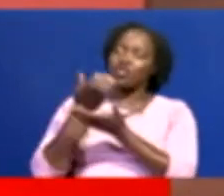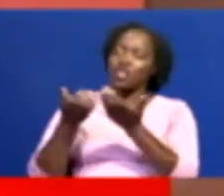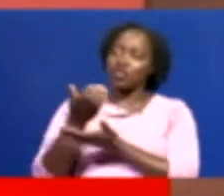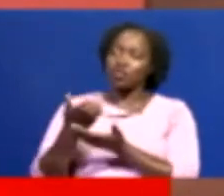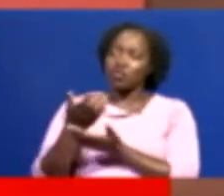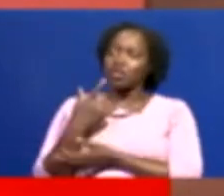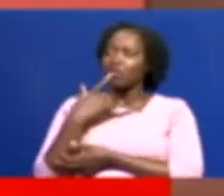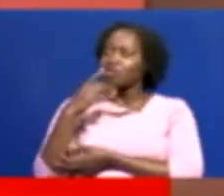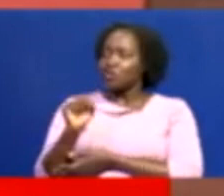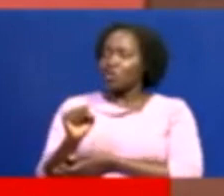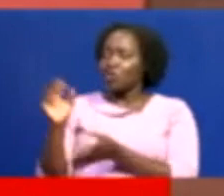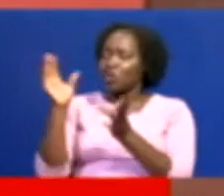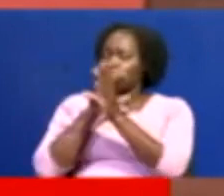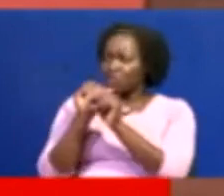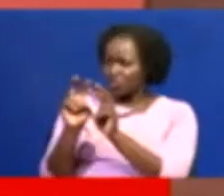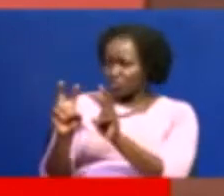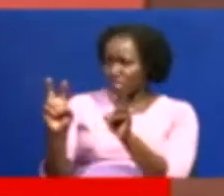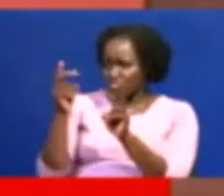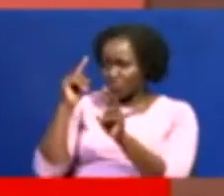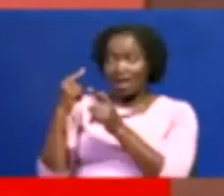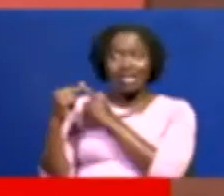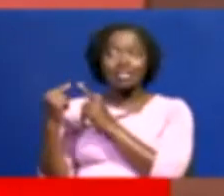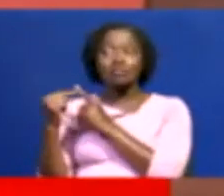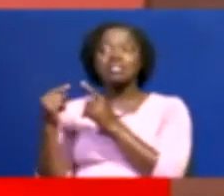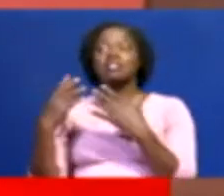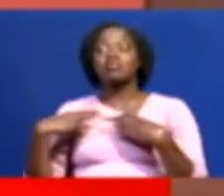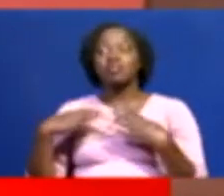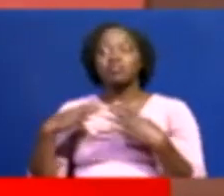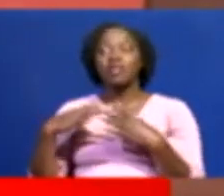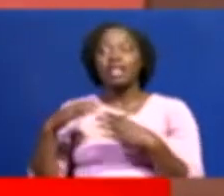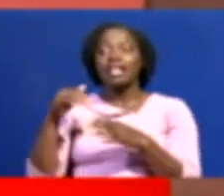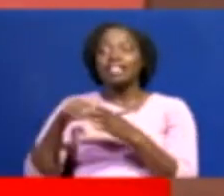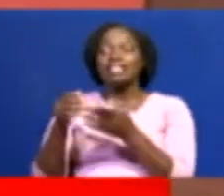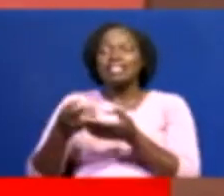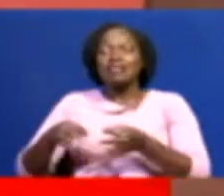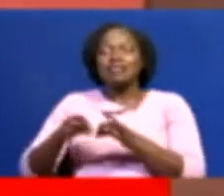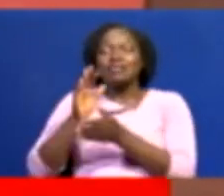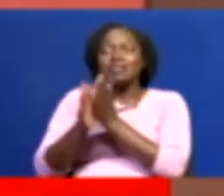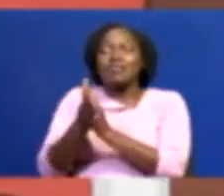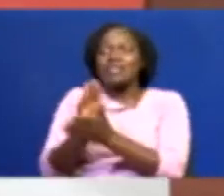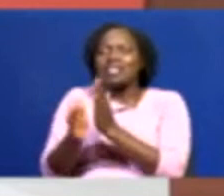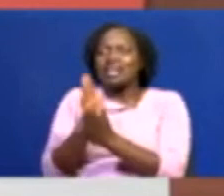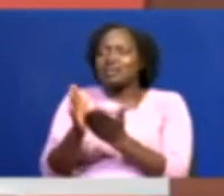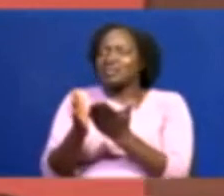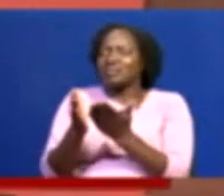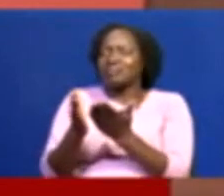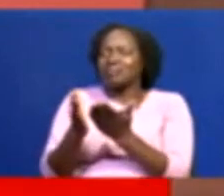So president should look for experienced people in a certain field without